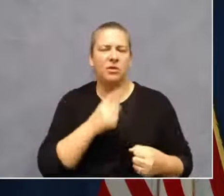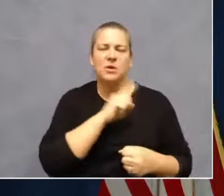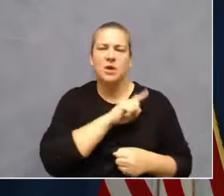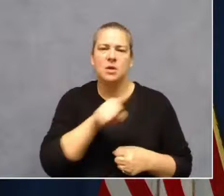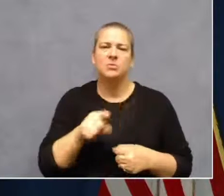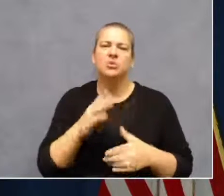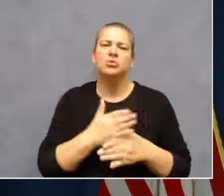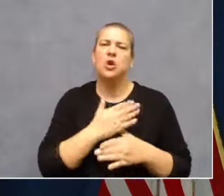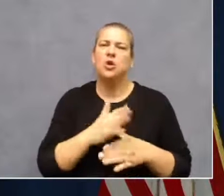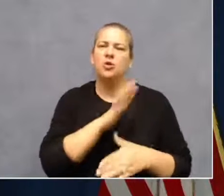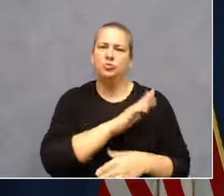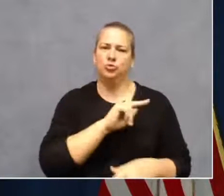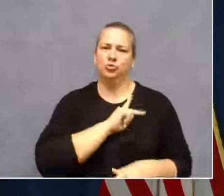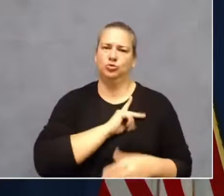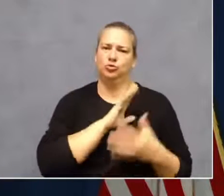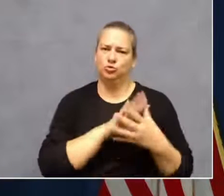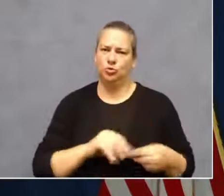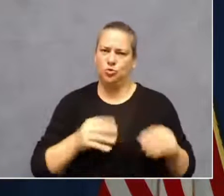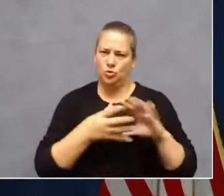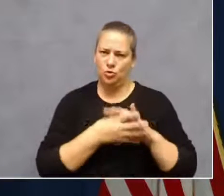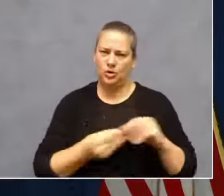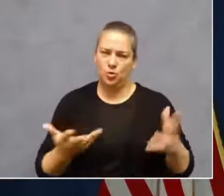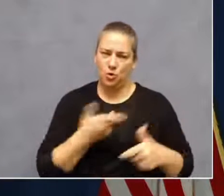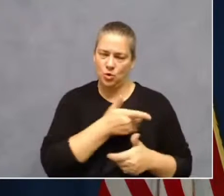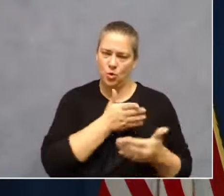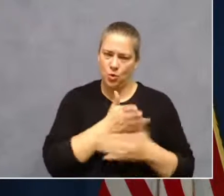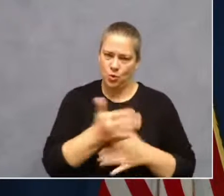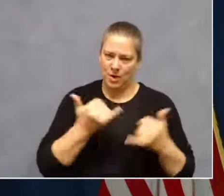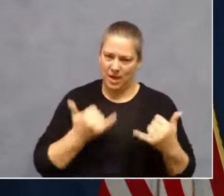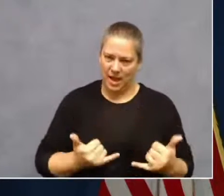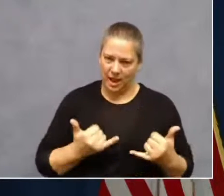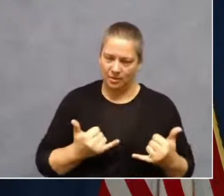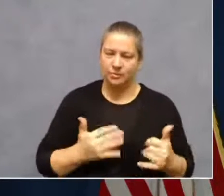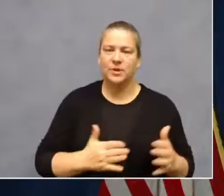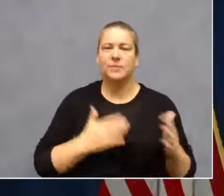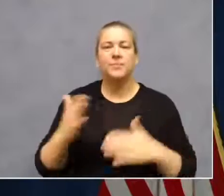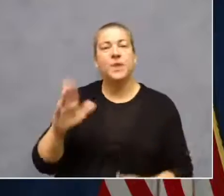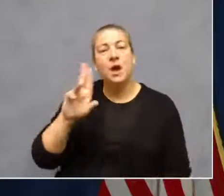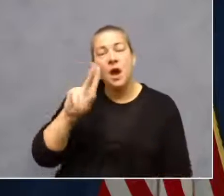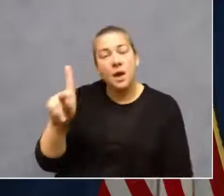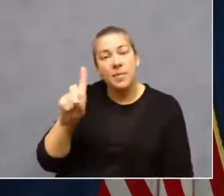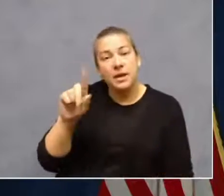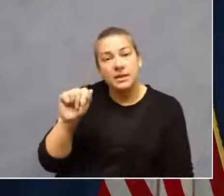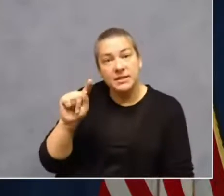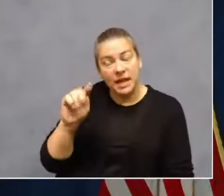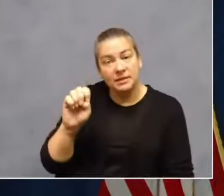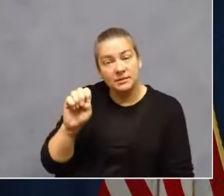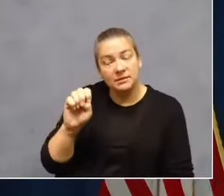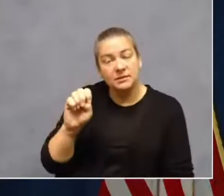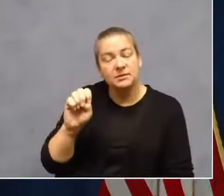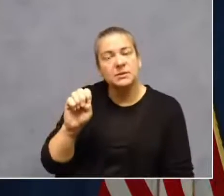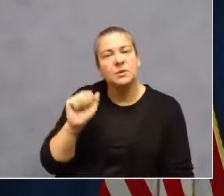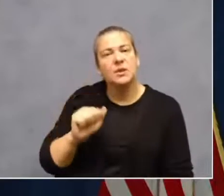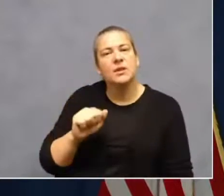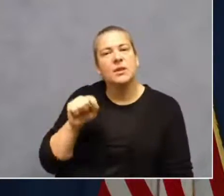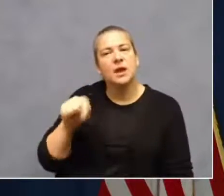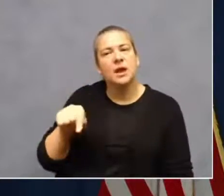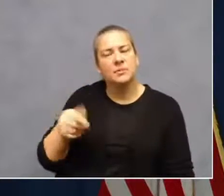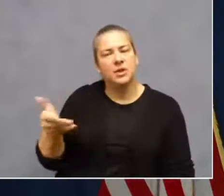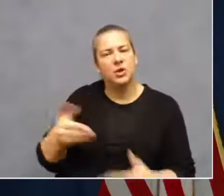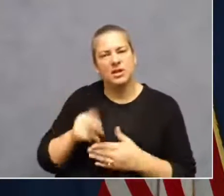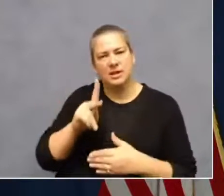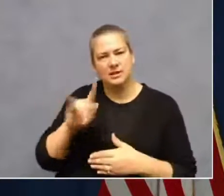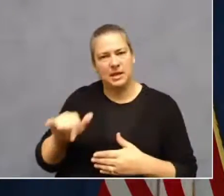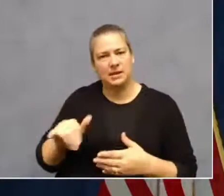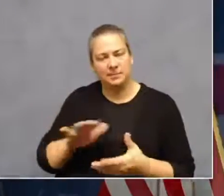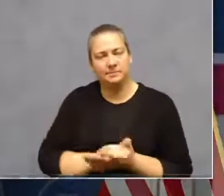that she's going through right now, and then we'll have an update on our prisons here in Kentucky.